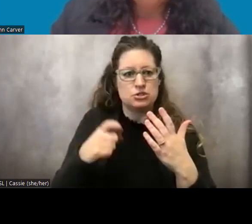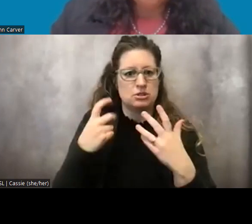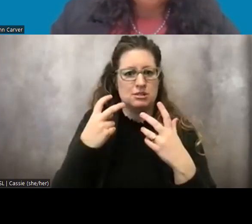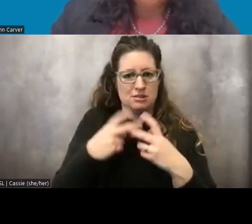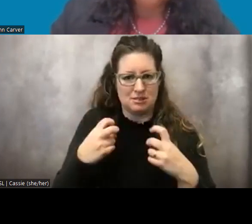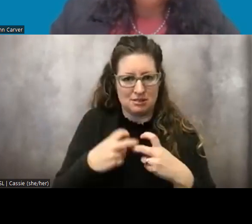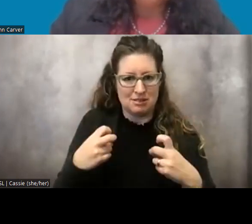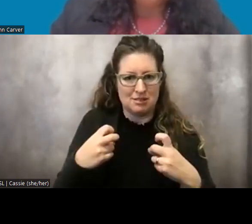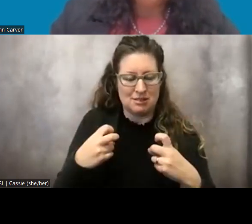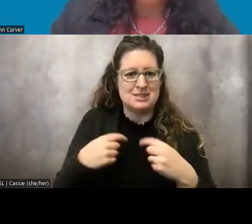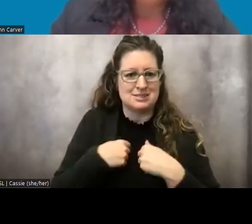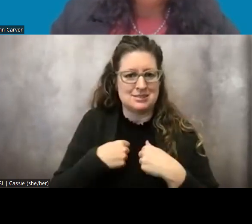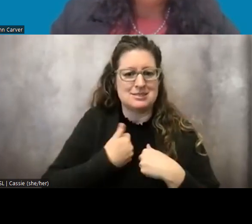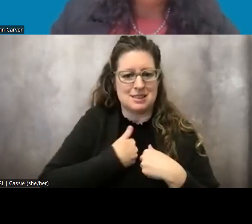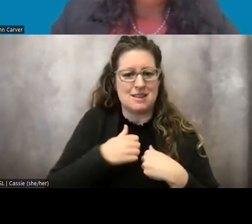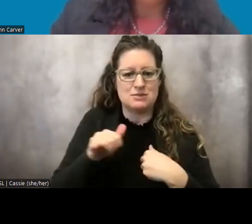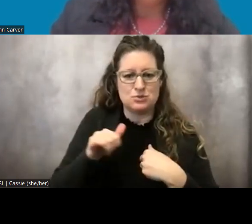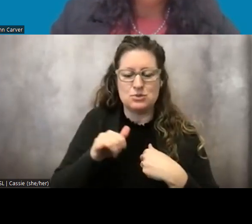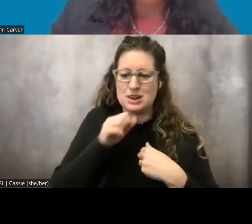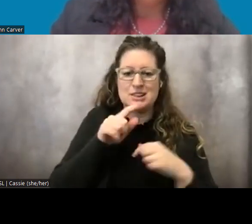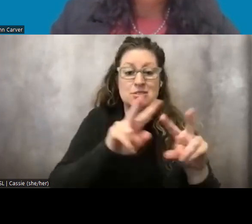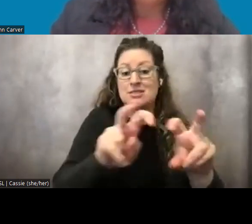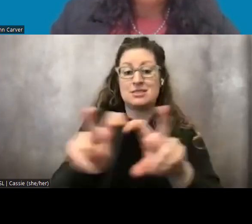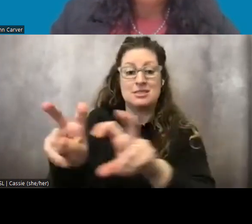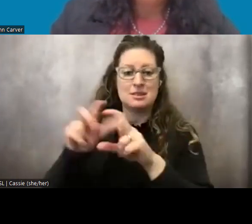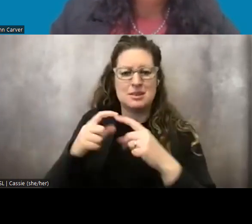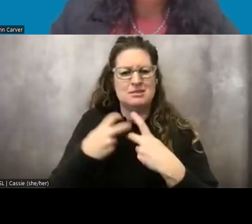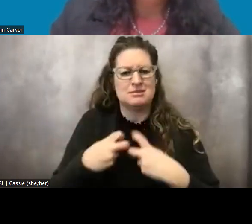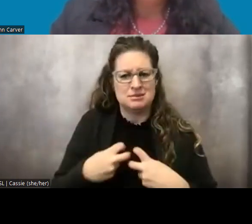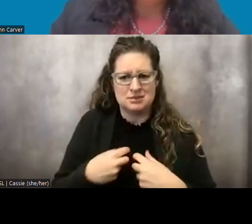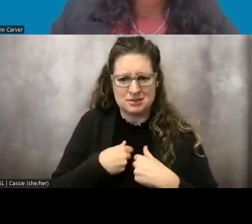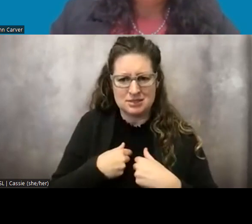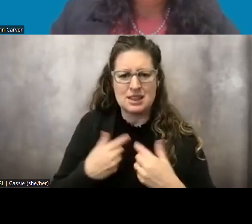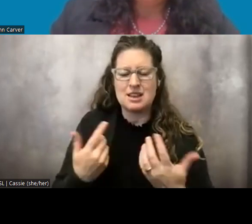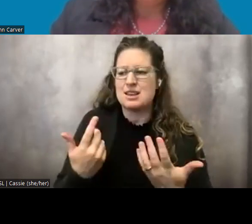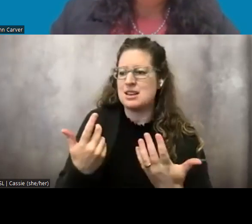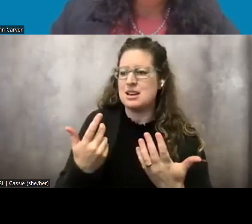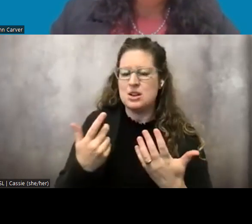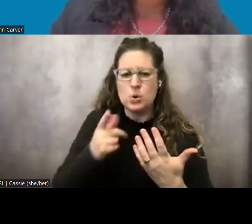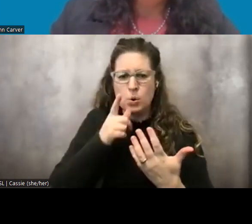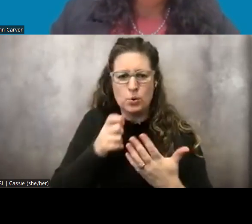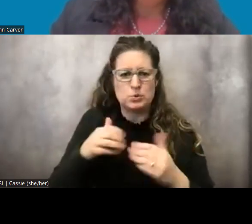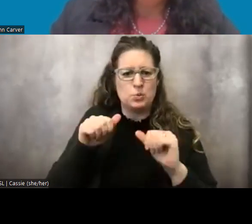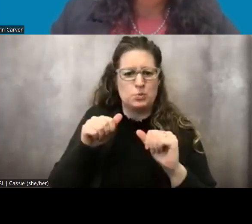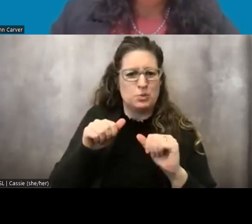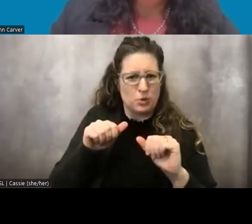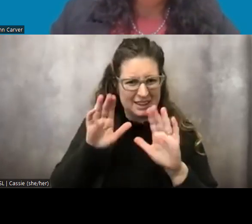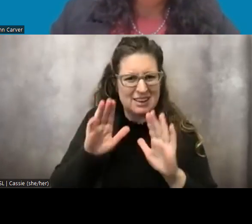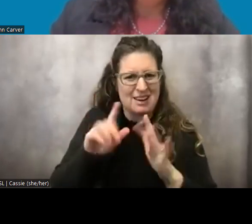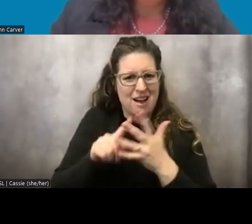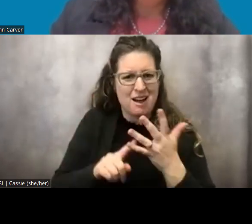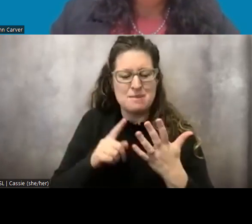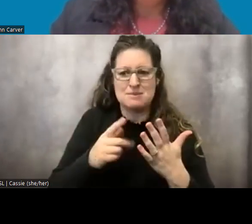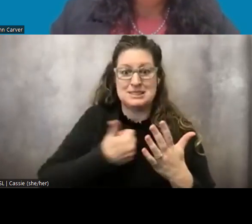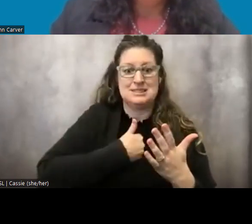taking advantage of this sense of I'm willing to serve at all costs, even at the cost of my family and myself. So anytime someone's willing to take a critical lens